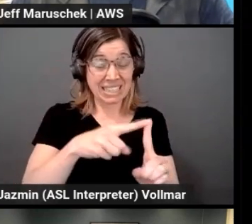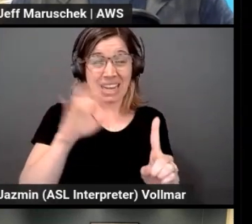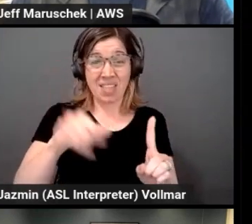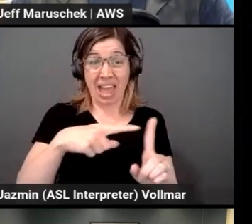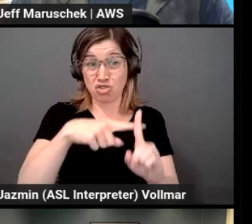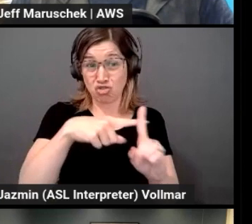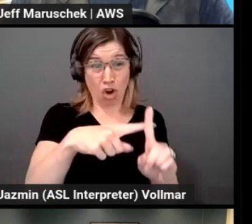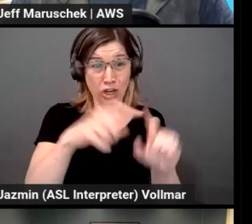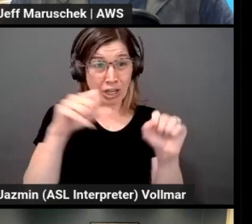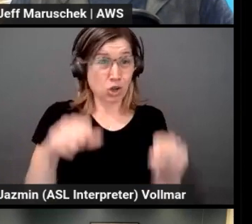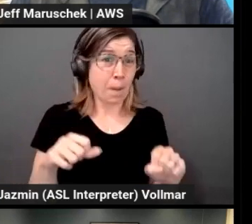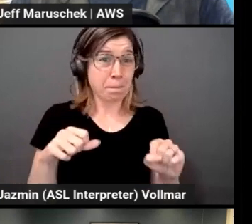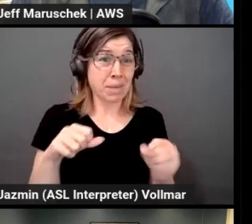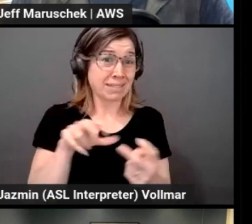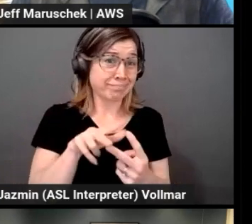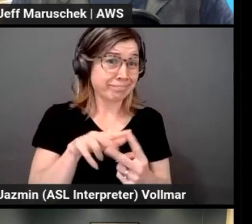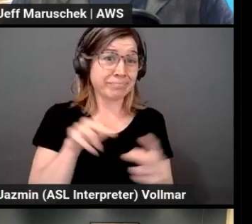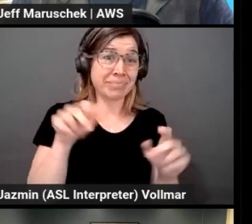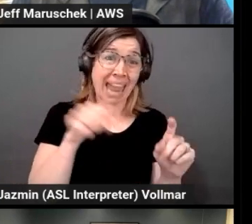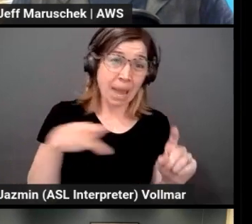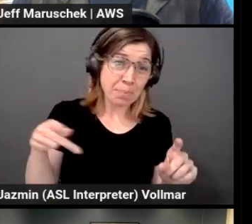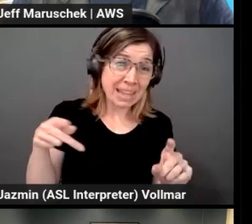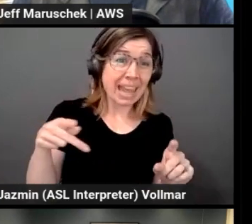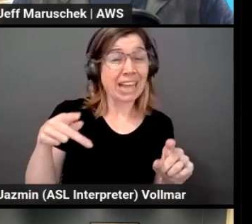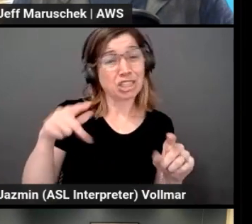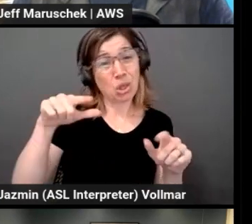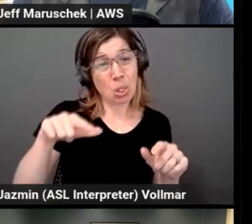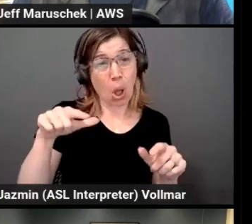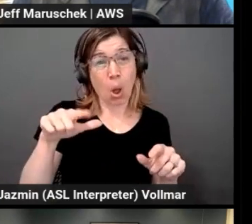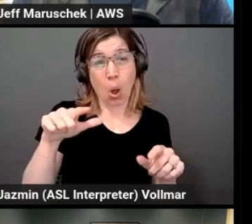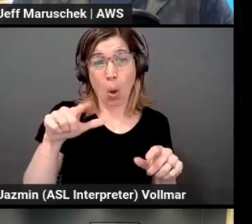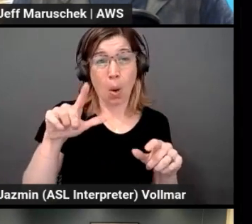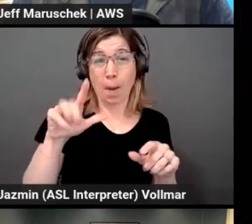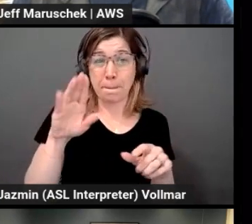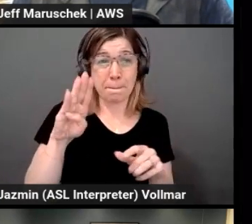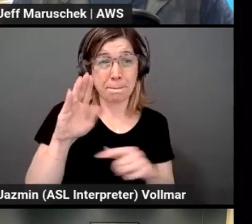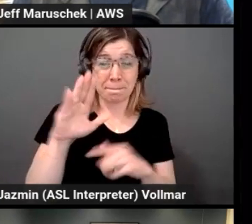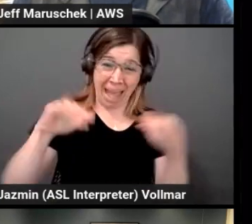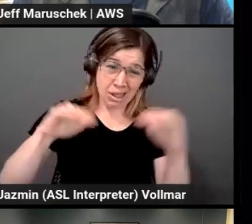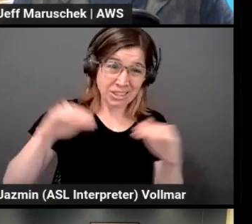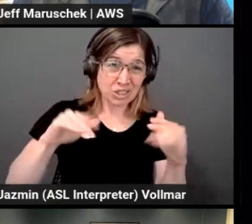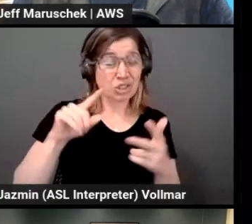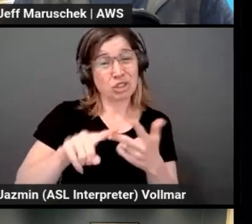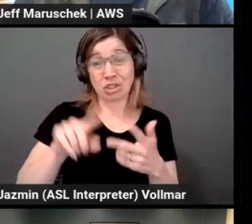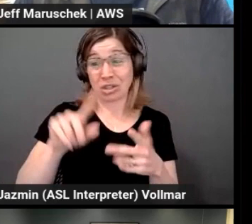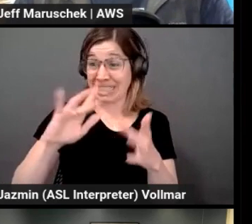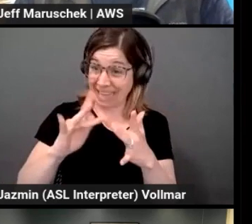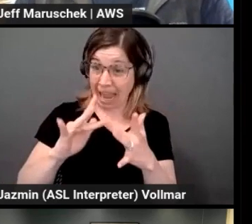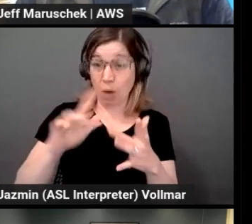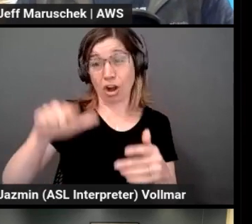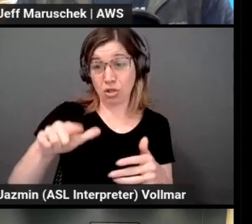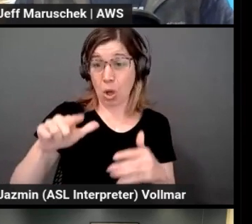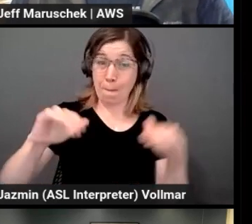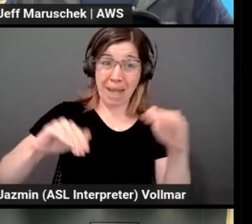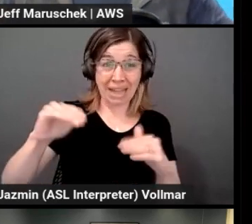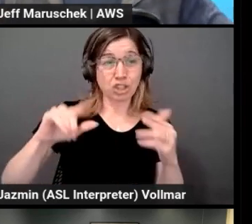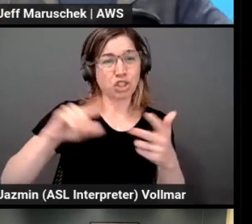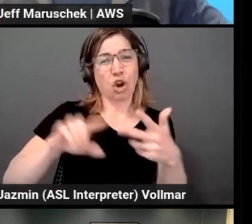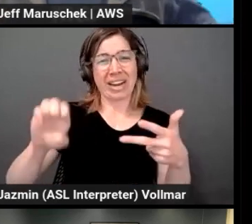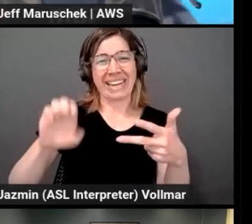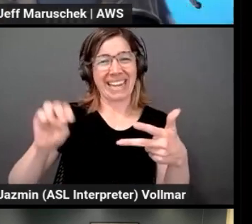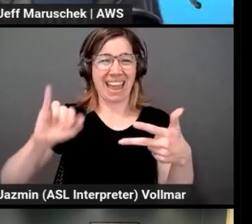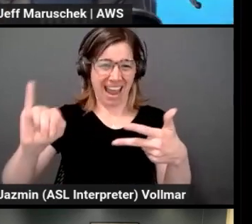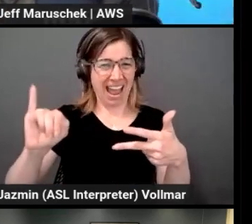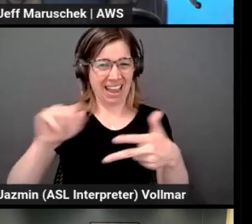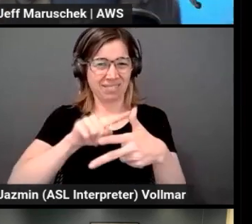be an application load balancer, a network load balancer, or an ENI, depending on exactly what type of application that you